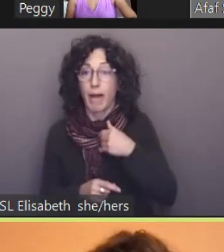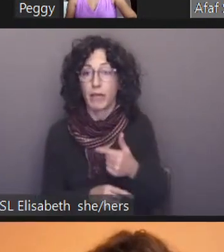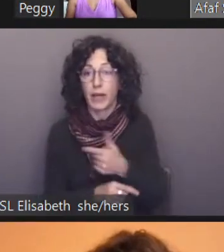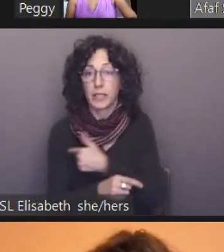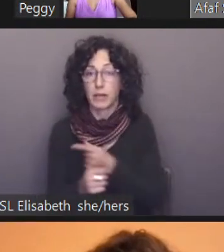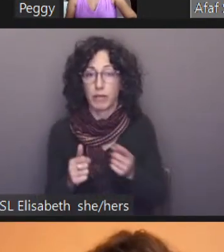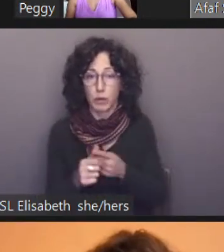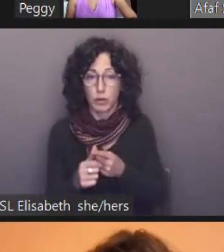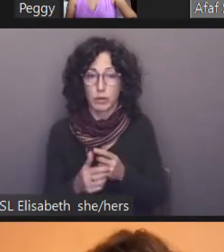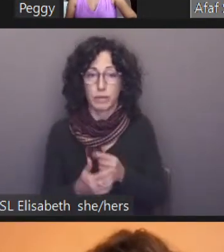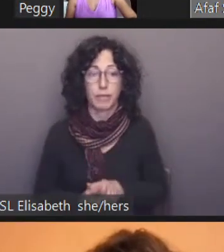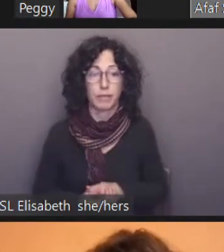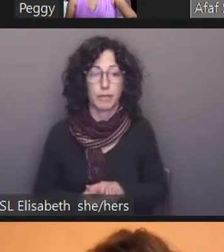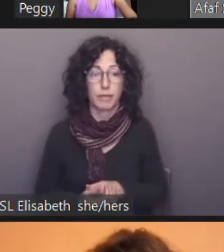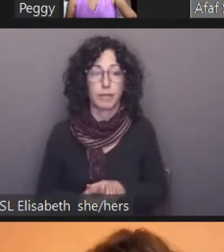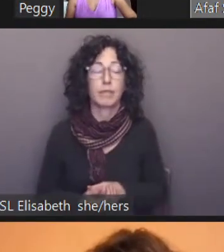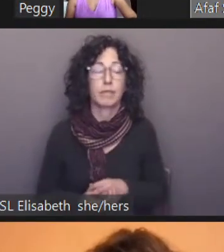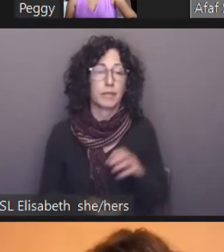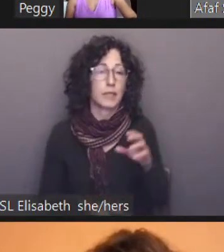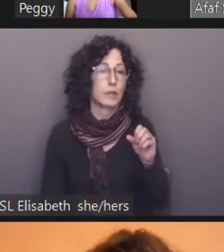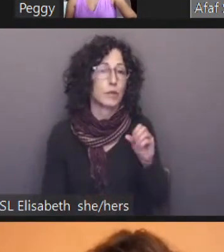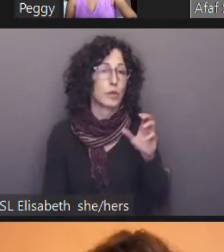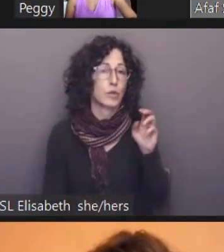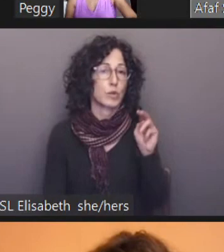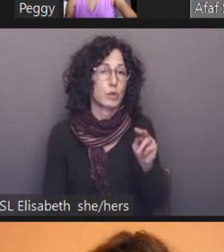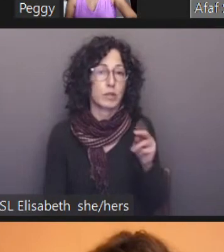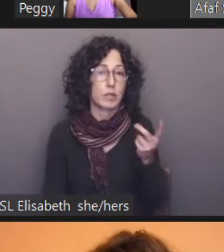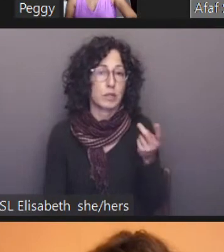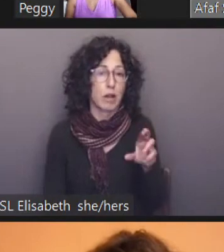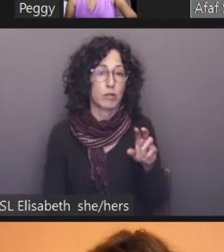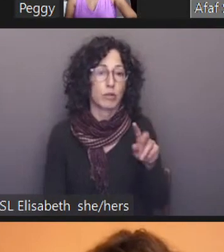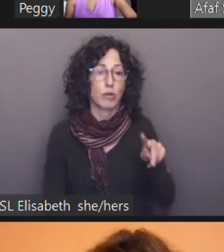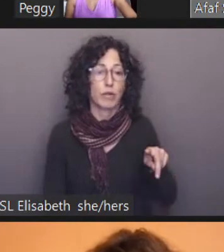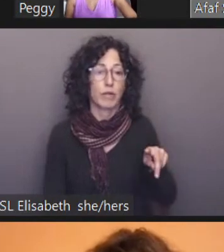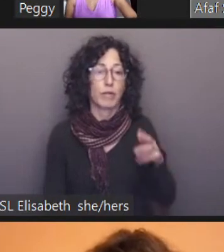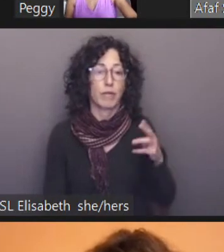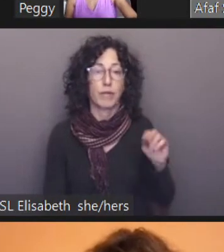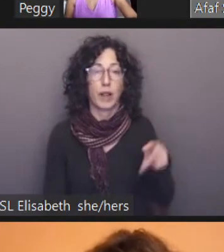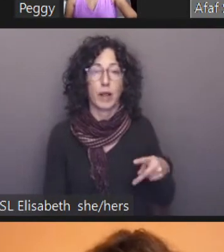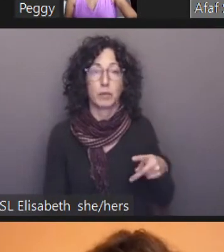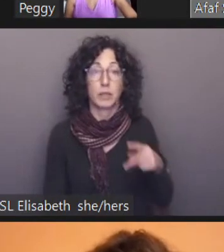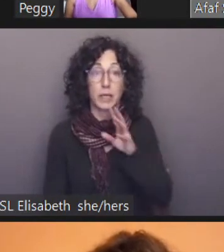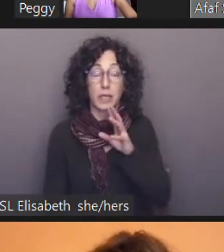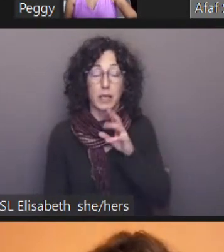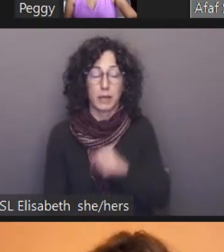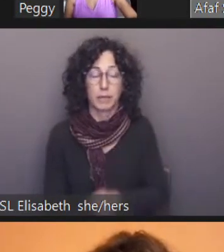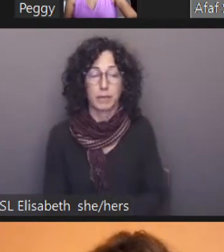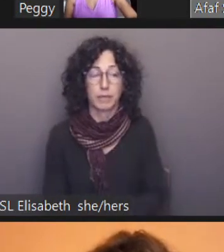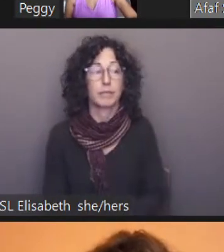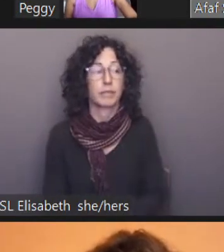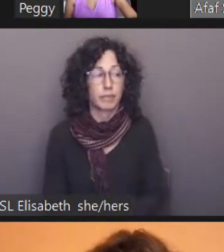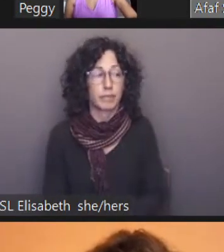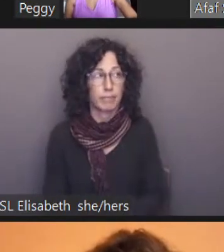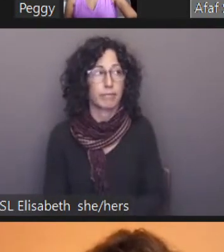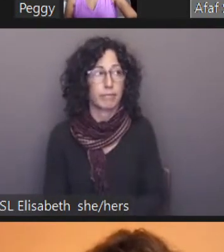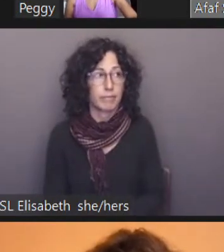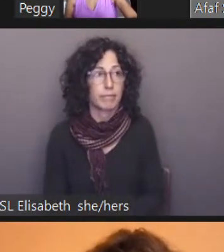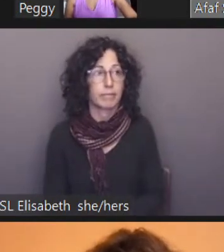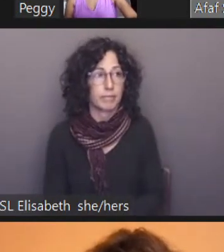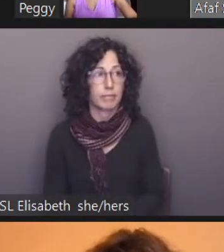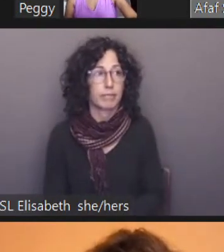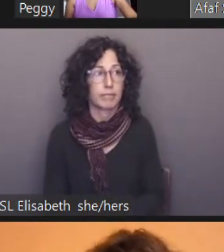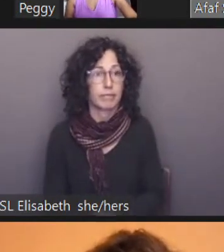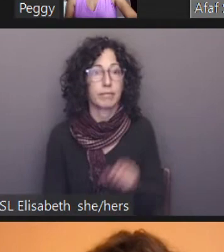Thank you for those questions. And what is really good news is that right now we, unlike at